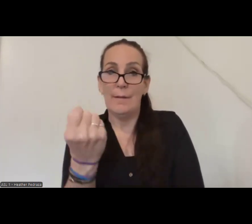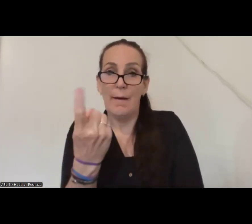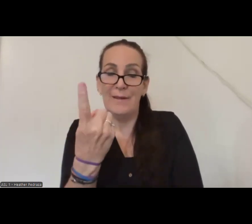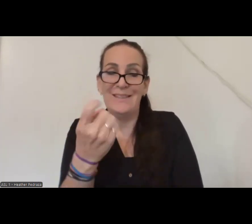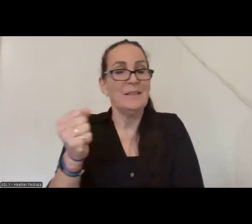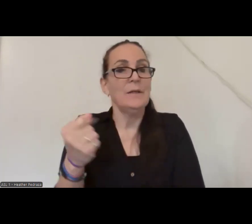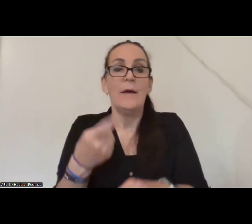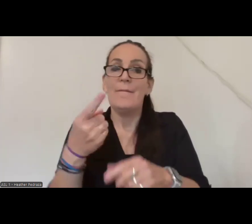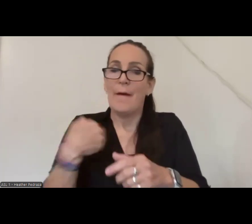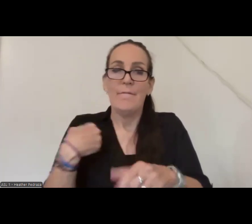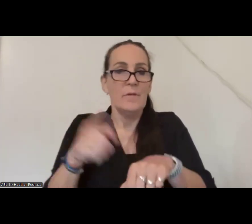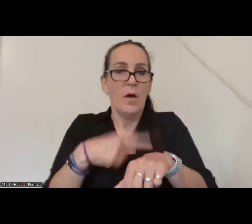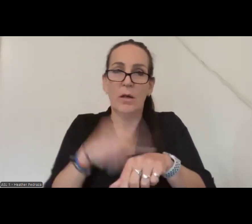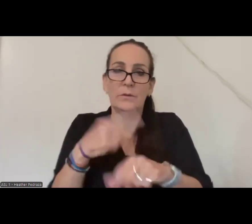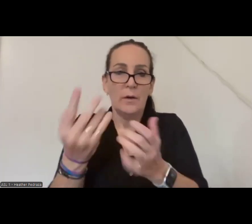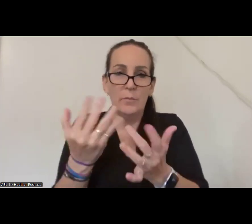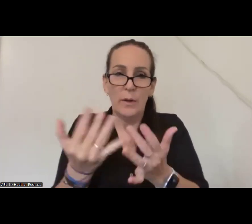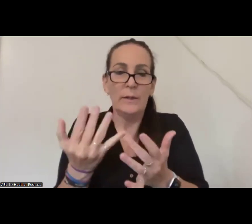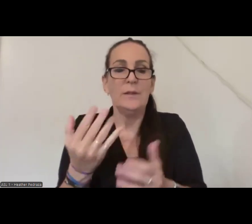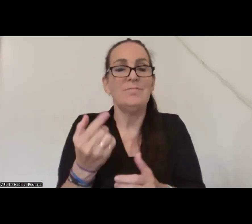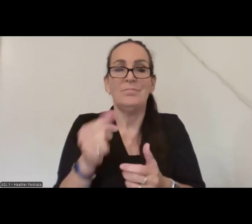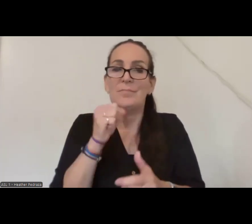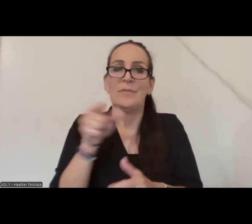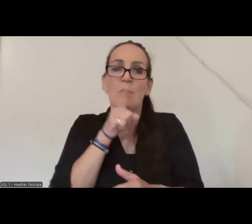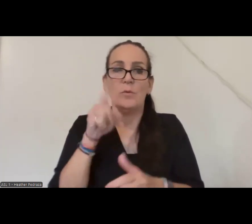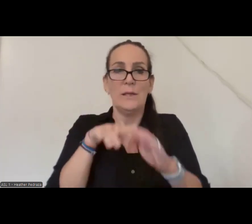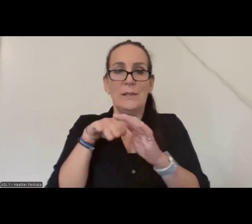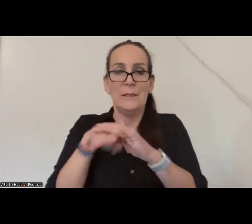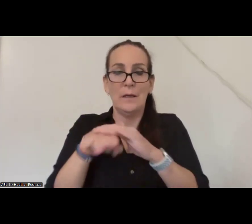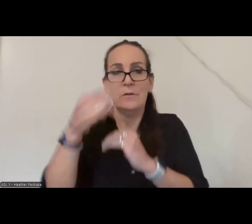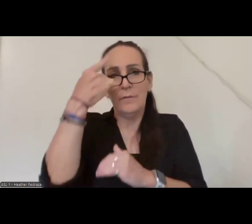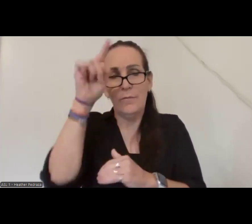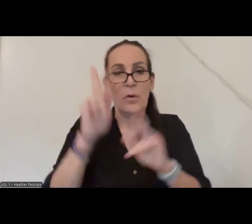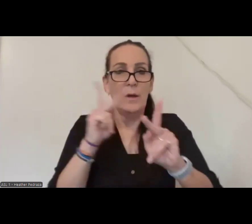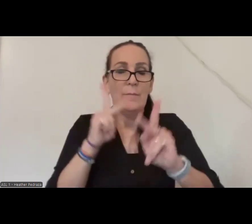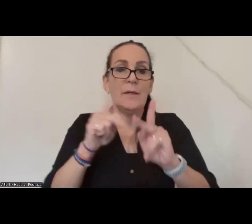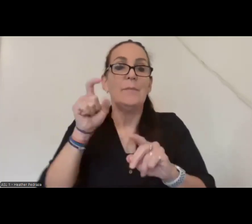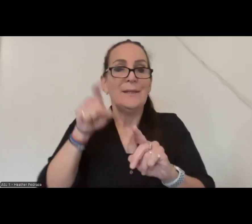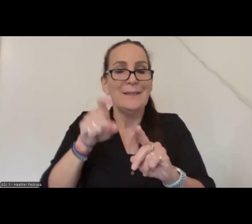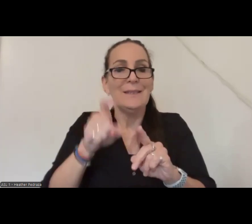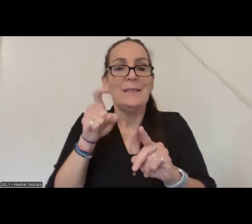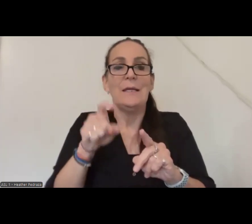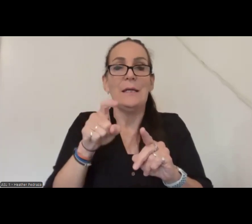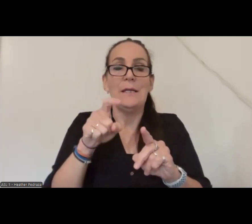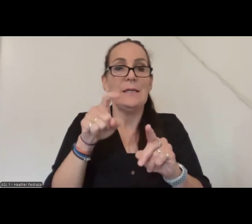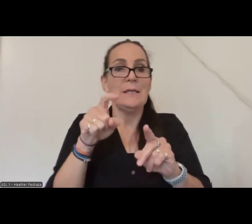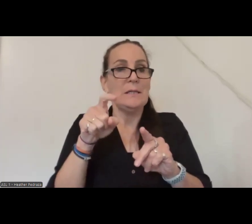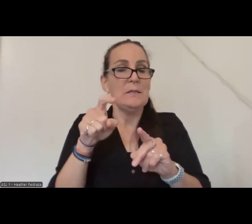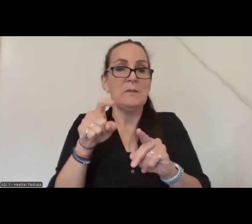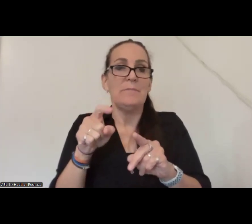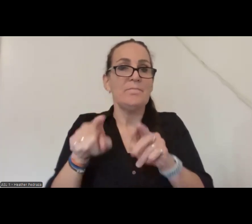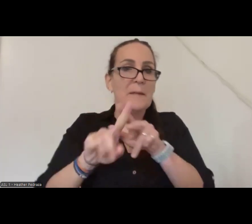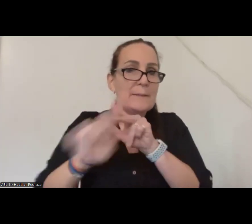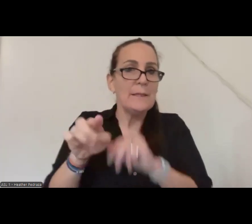most communities, and they're likely not accessible for people who need to quickly exit homelessness. So this issue